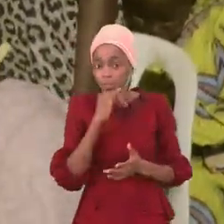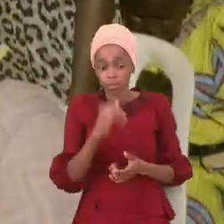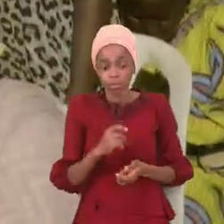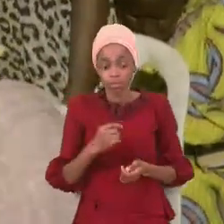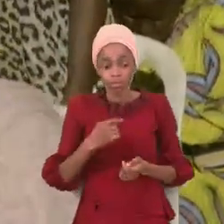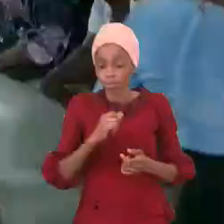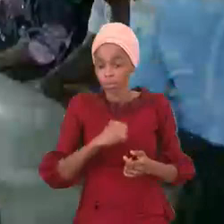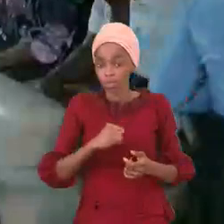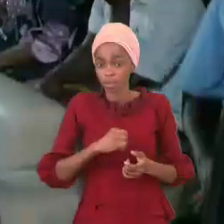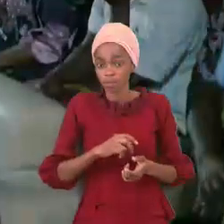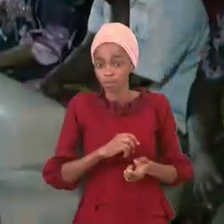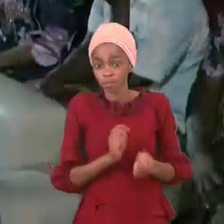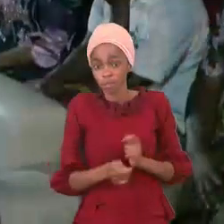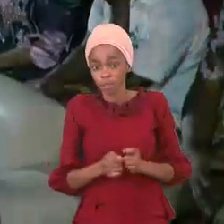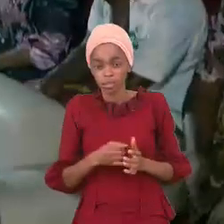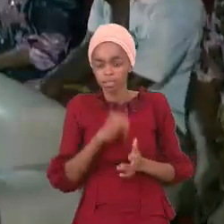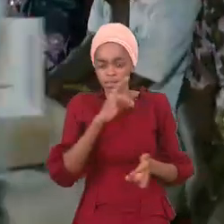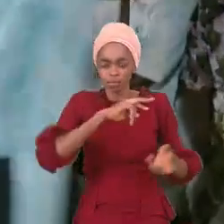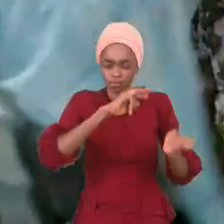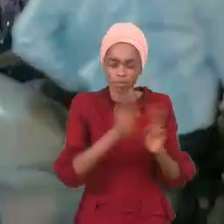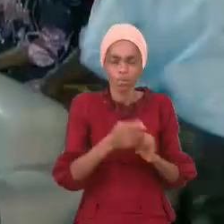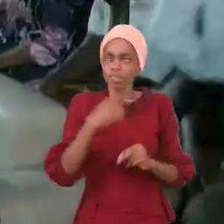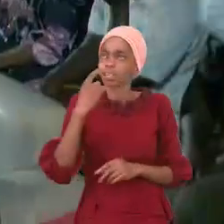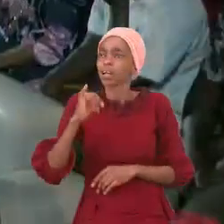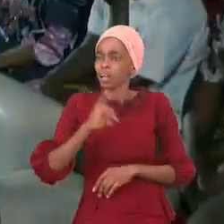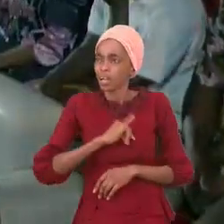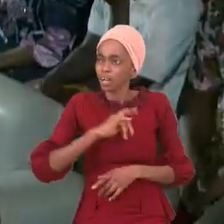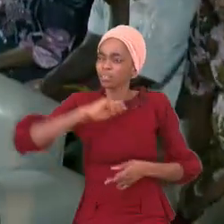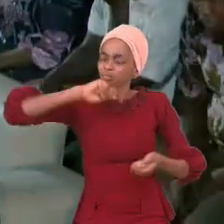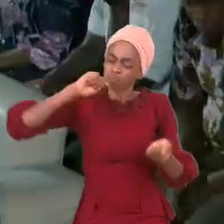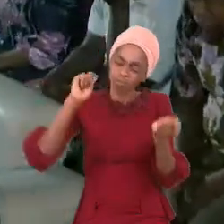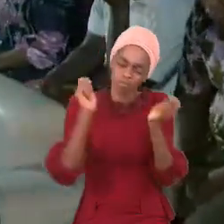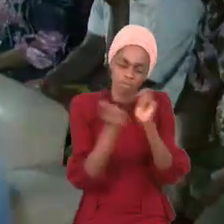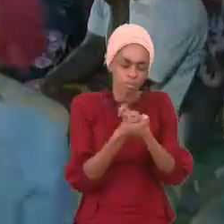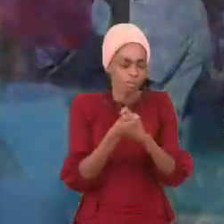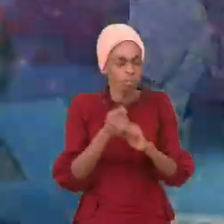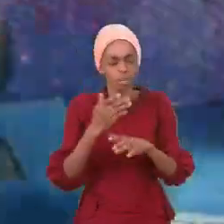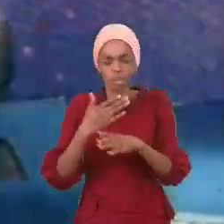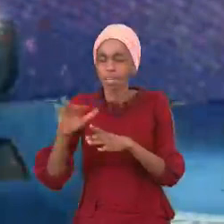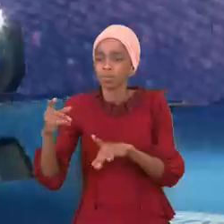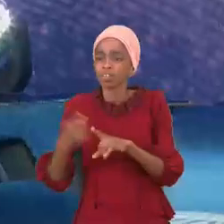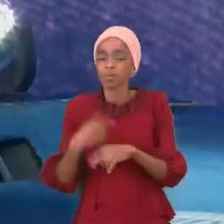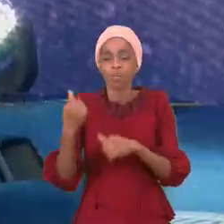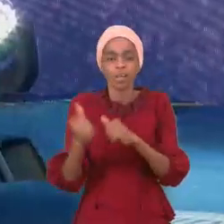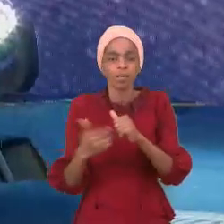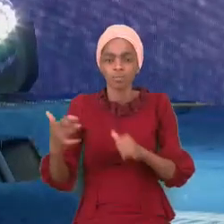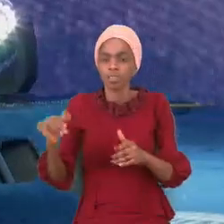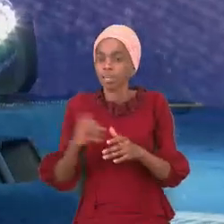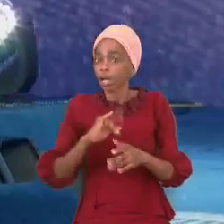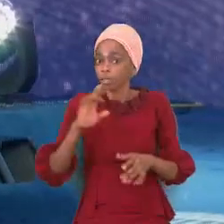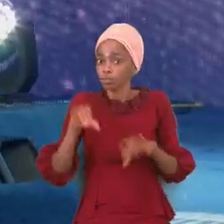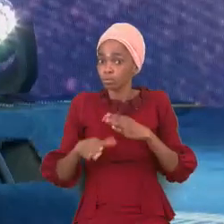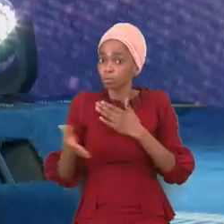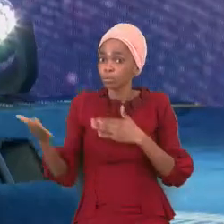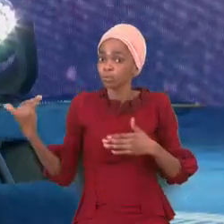it's repentance. I turn away from everything I've been doing before, and